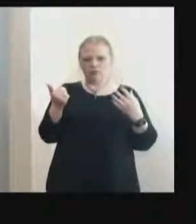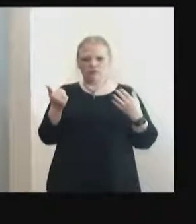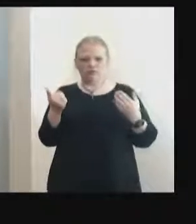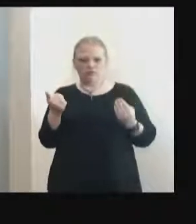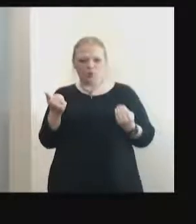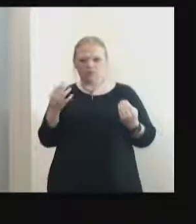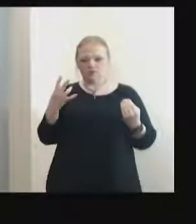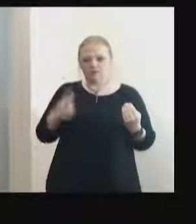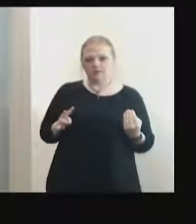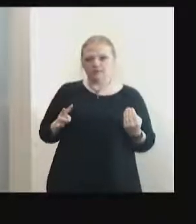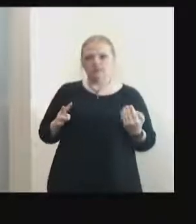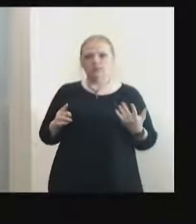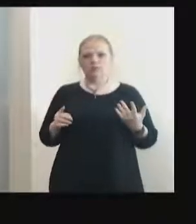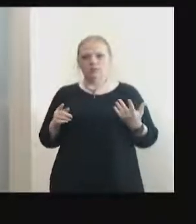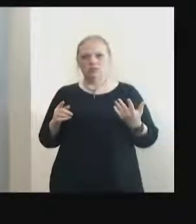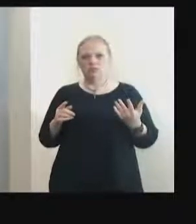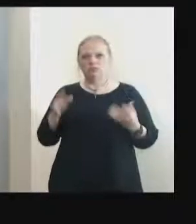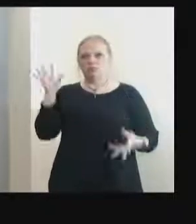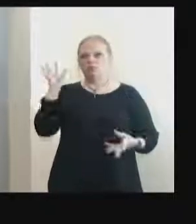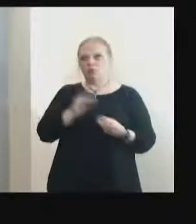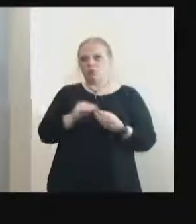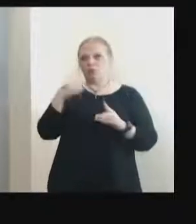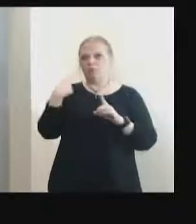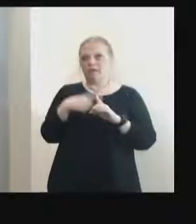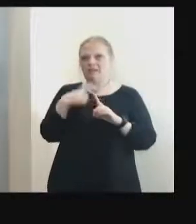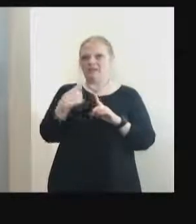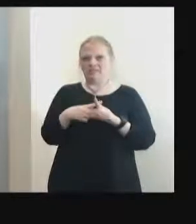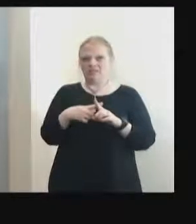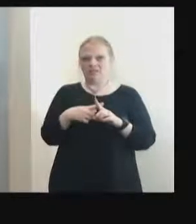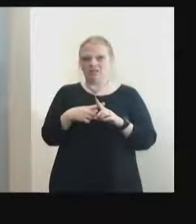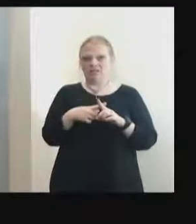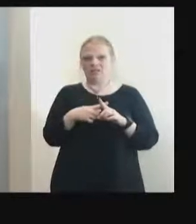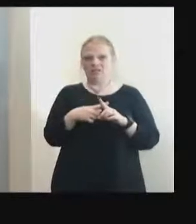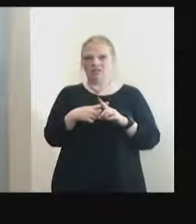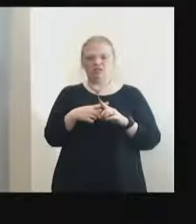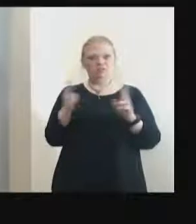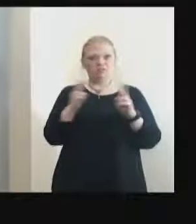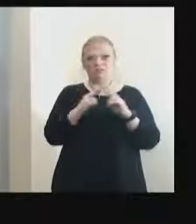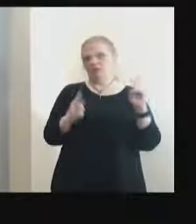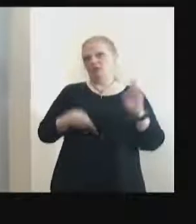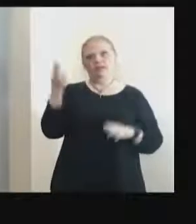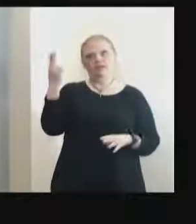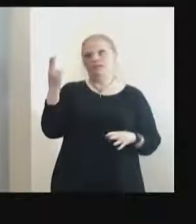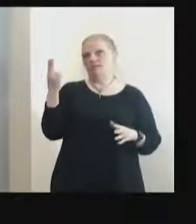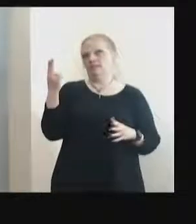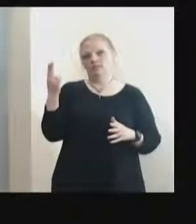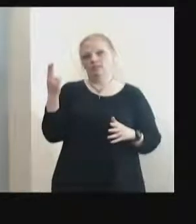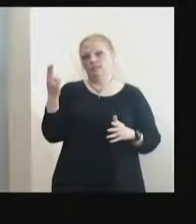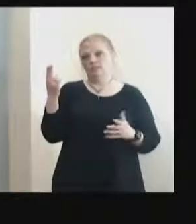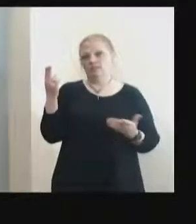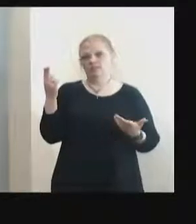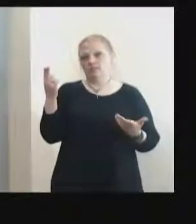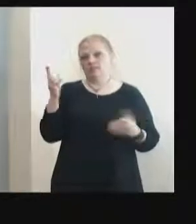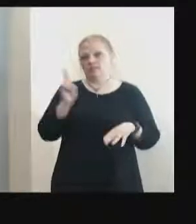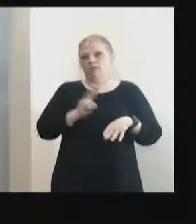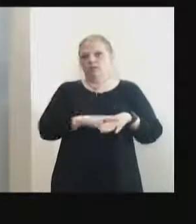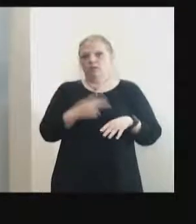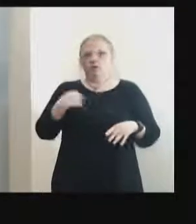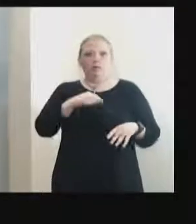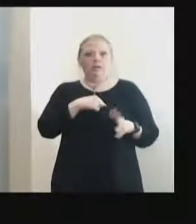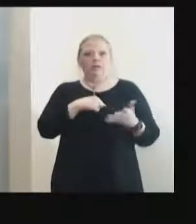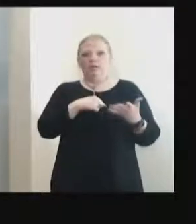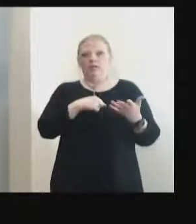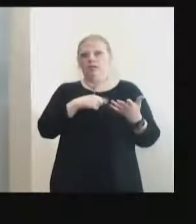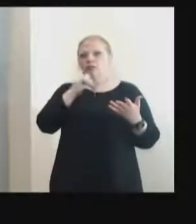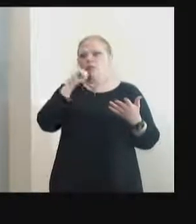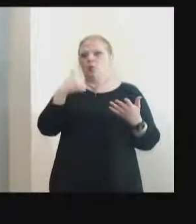category. And the total positivity in these numbers is very high. Of course, we do not have